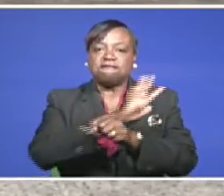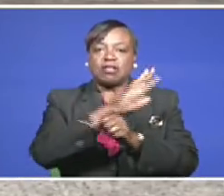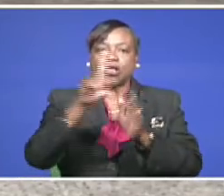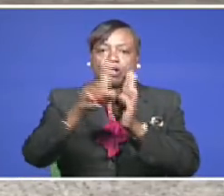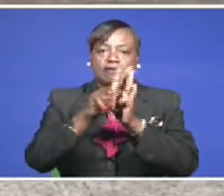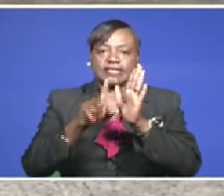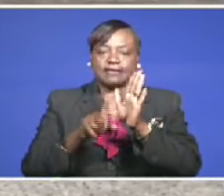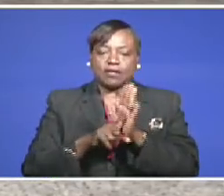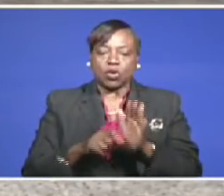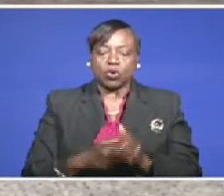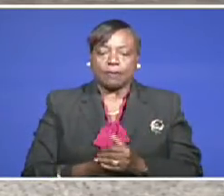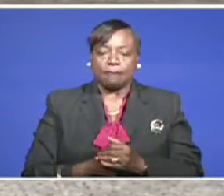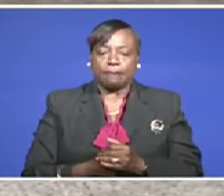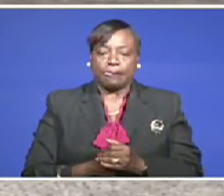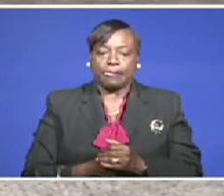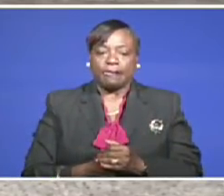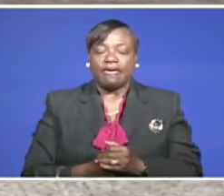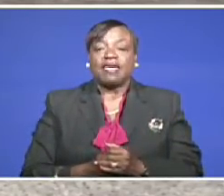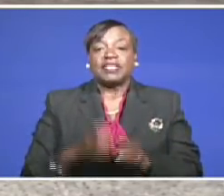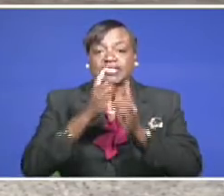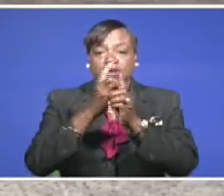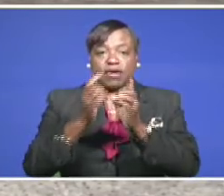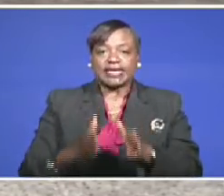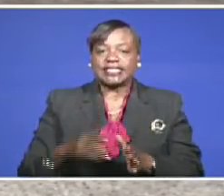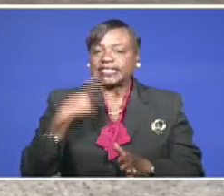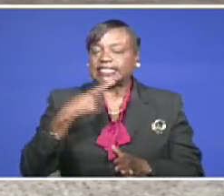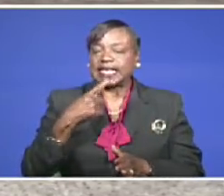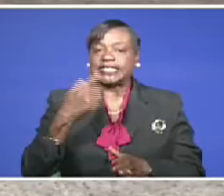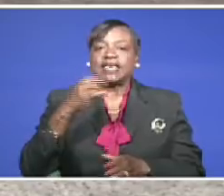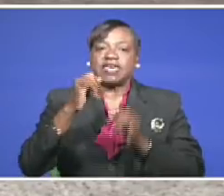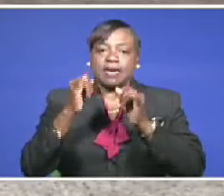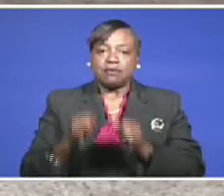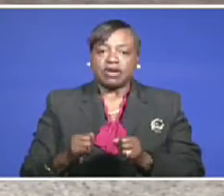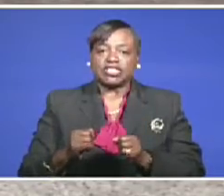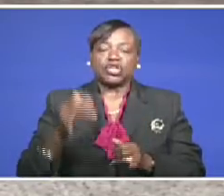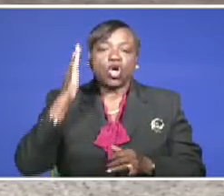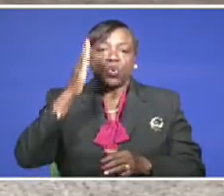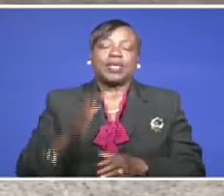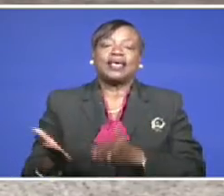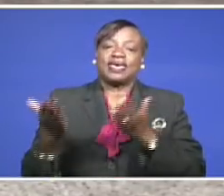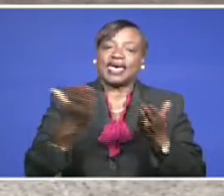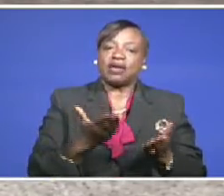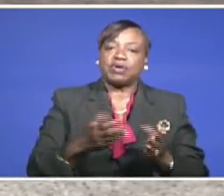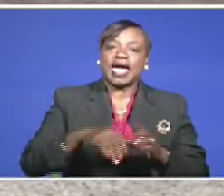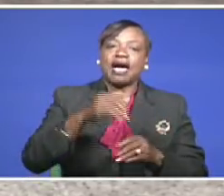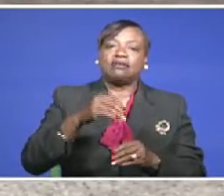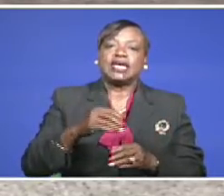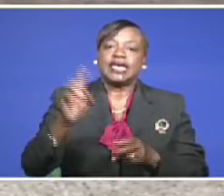of Immigration stresses that the Immigration Department will carry out its duties humanely.